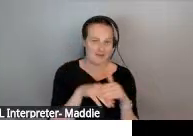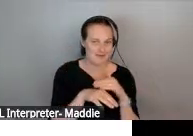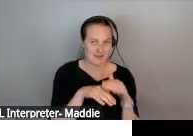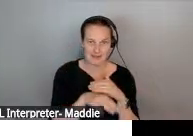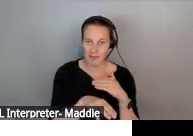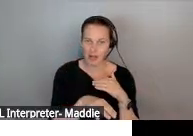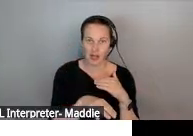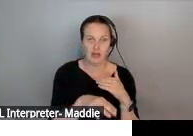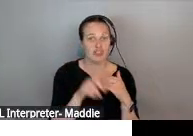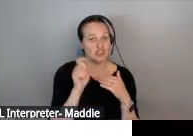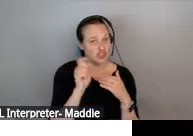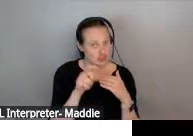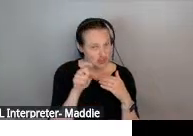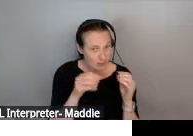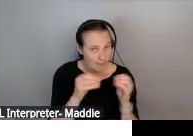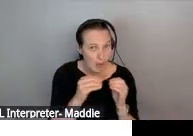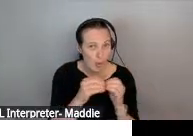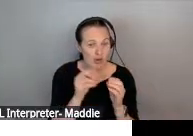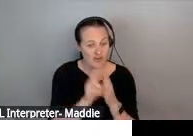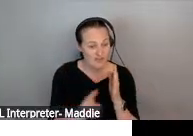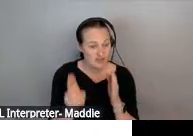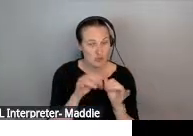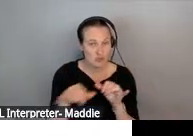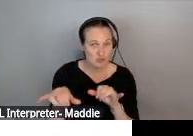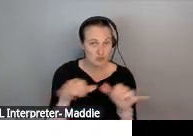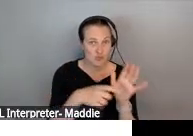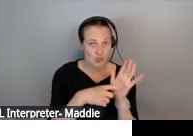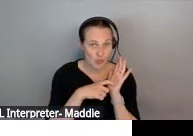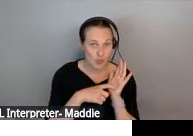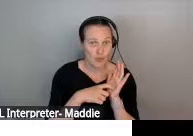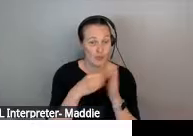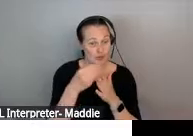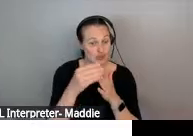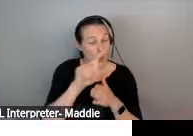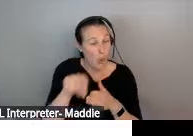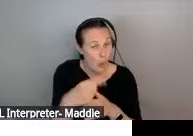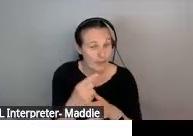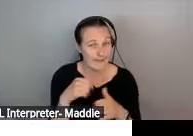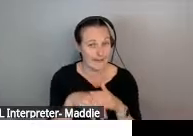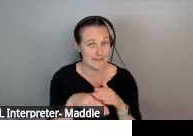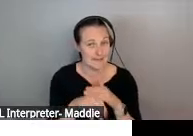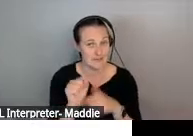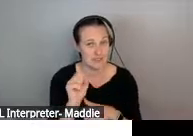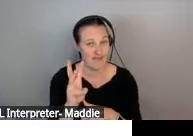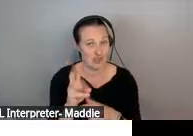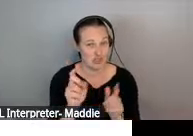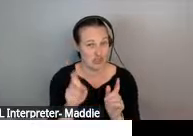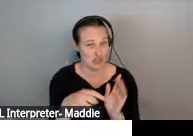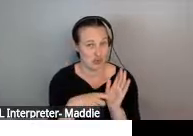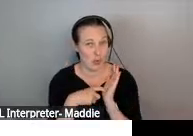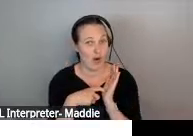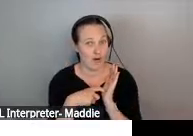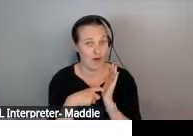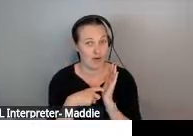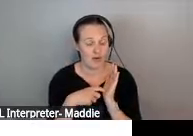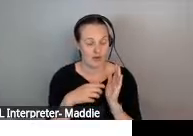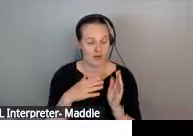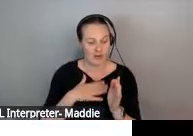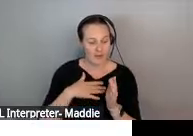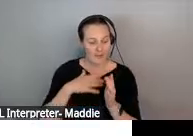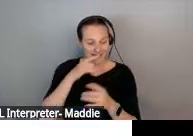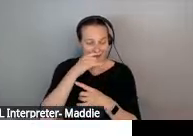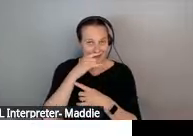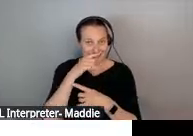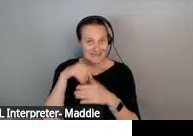and a universal requirement for a school district to only purchase accessible software makes it so much harder for my kids to access the